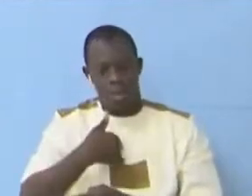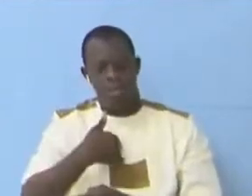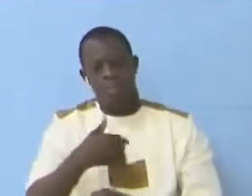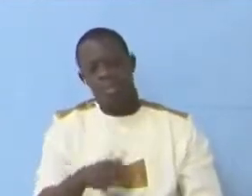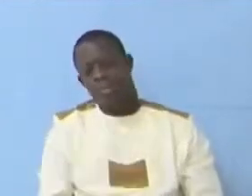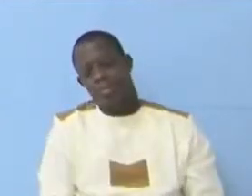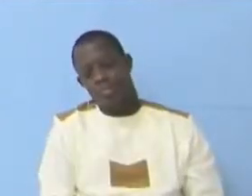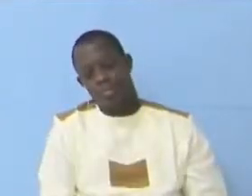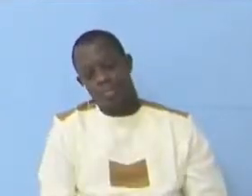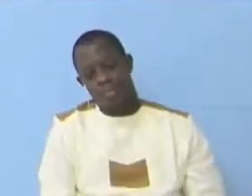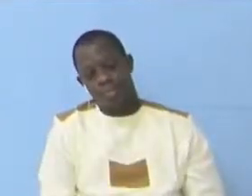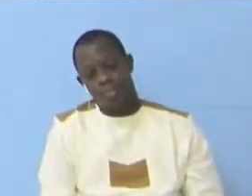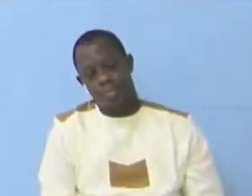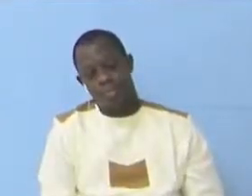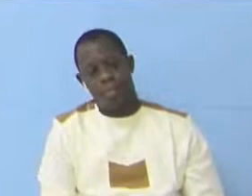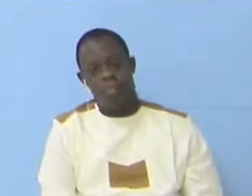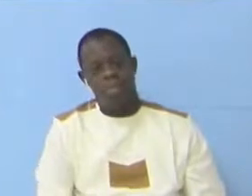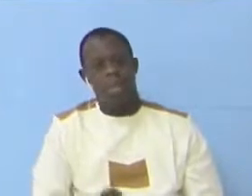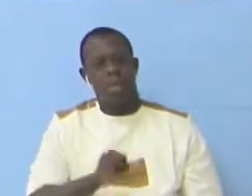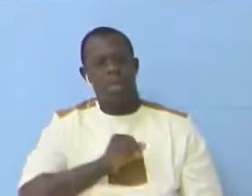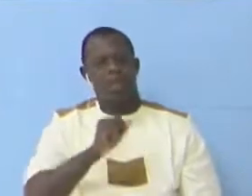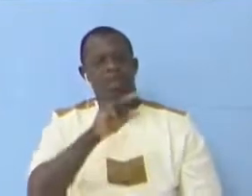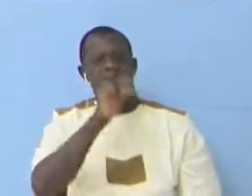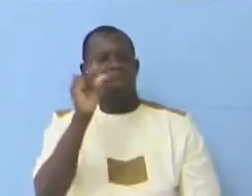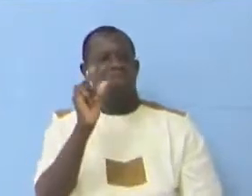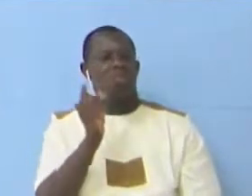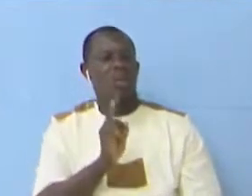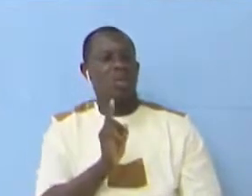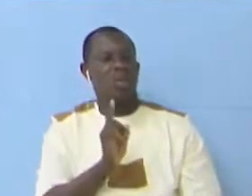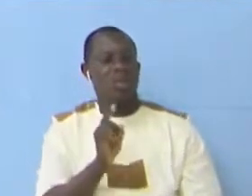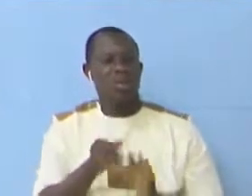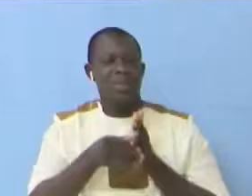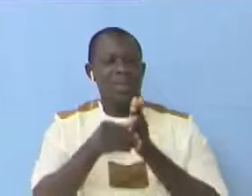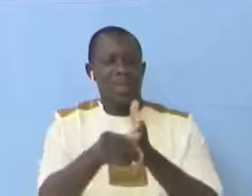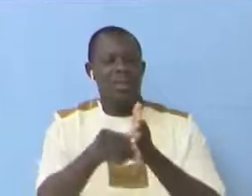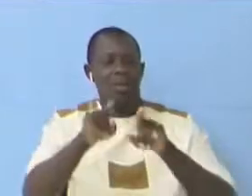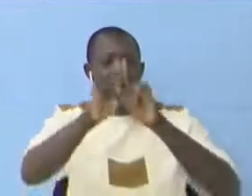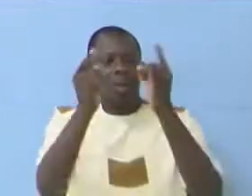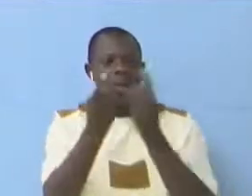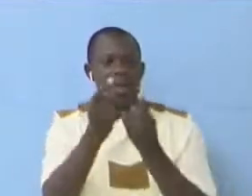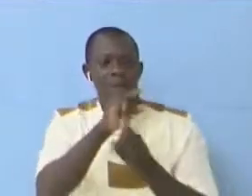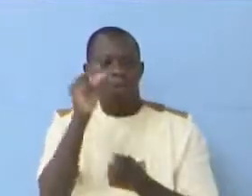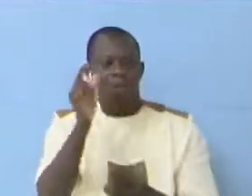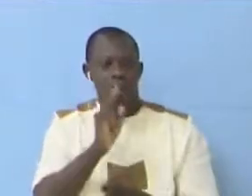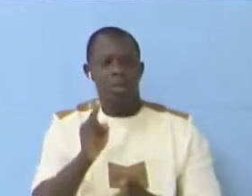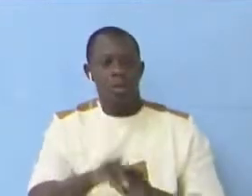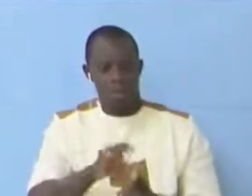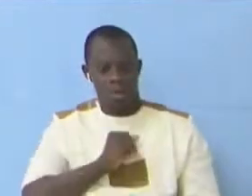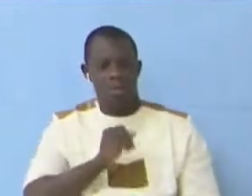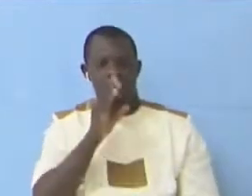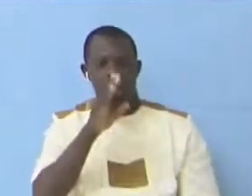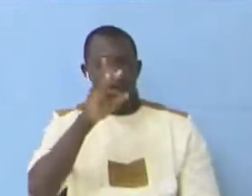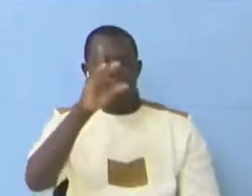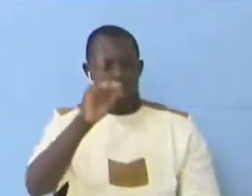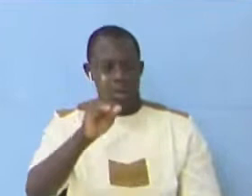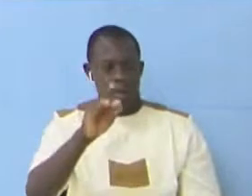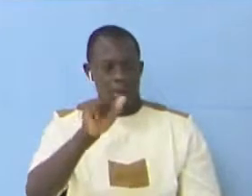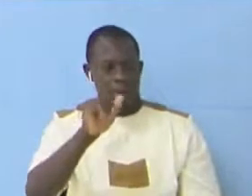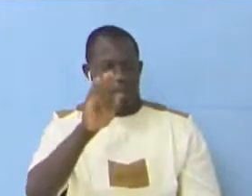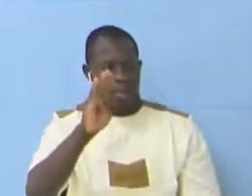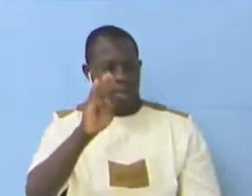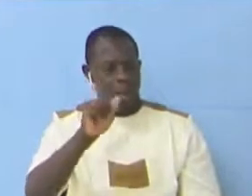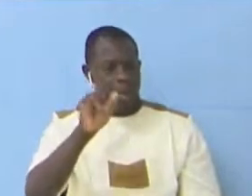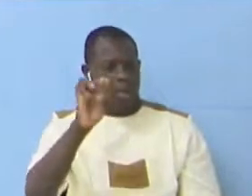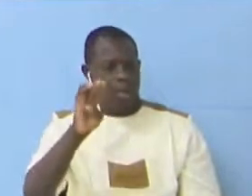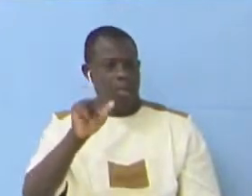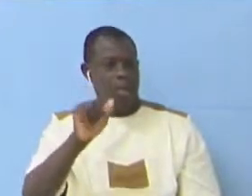Director General bi ci la ma call. What's his name, the Director General? naka la tudda At the time? Daba Marena. Daba Marena.